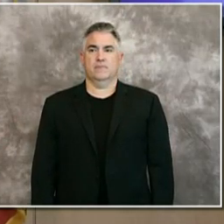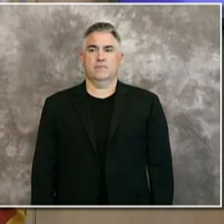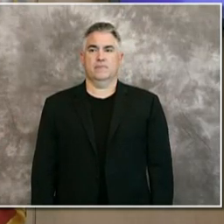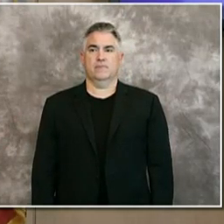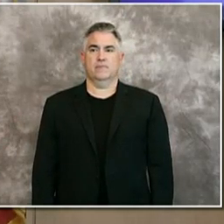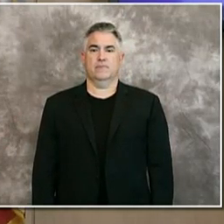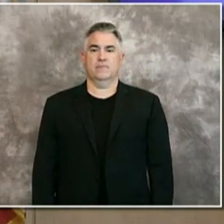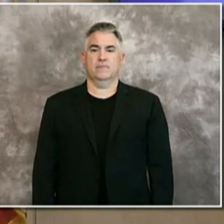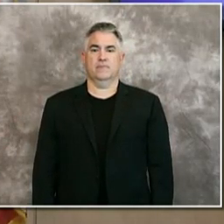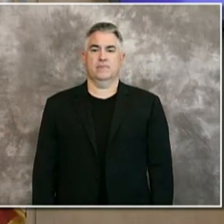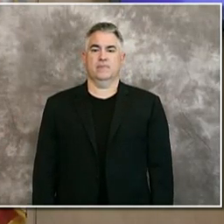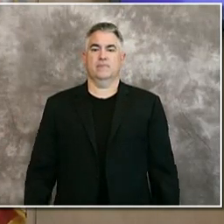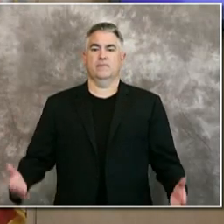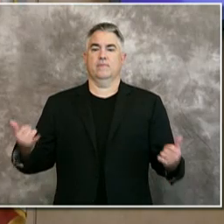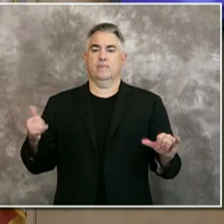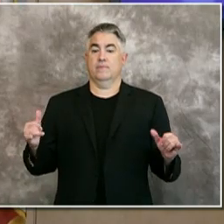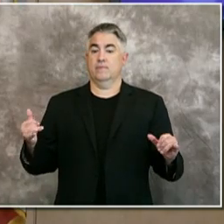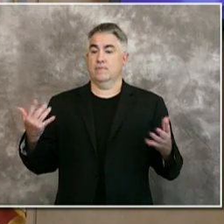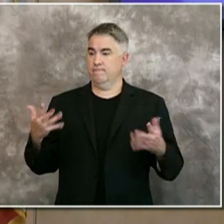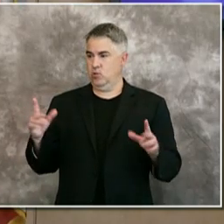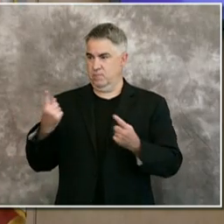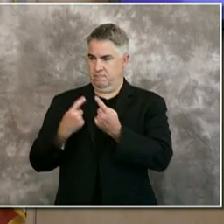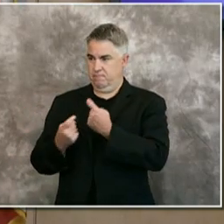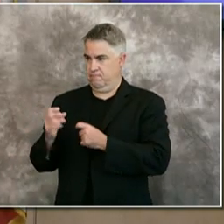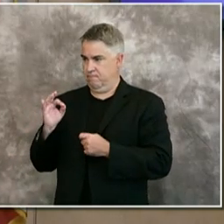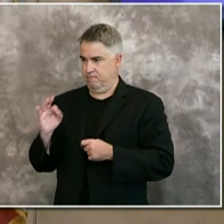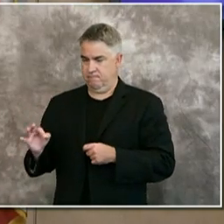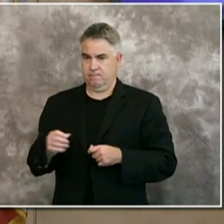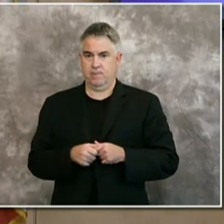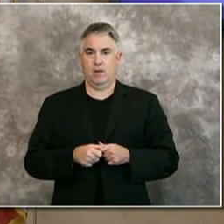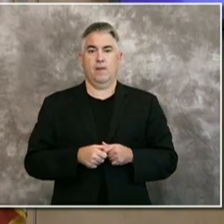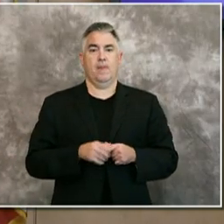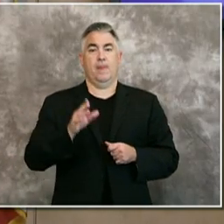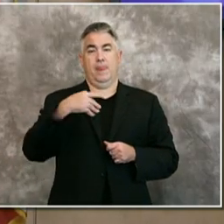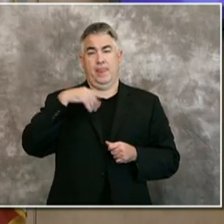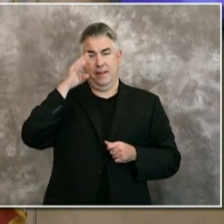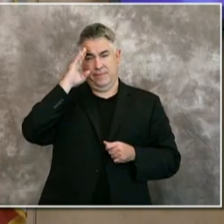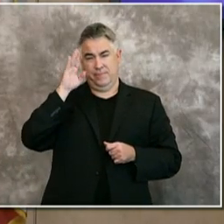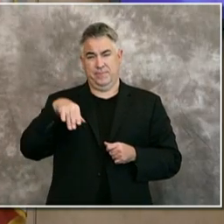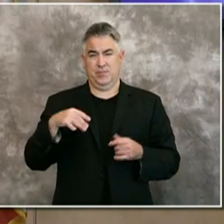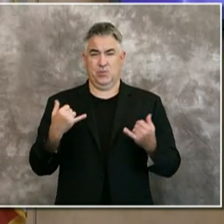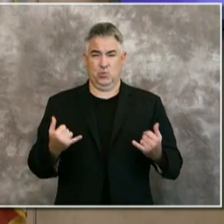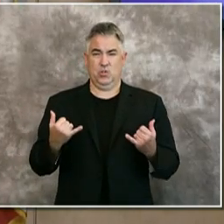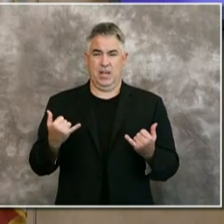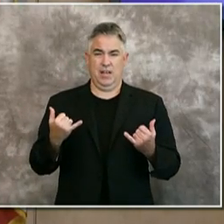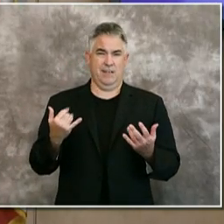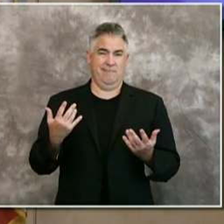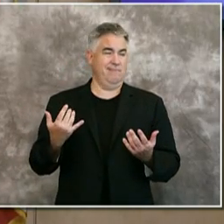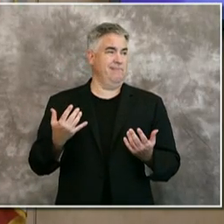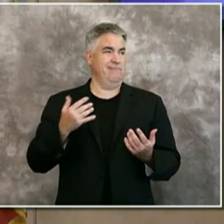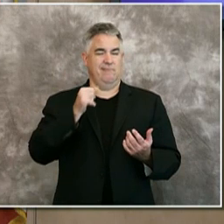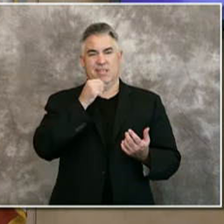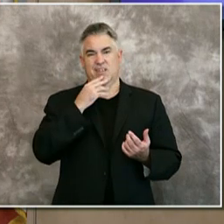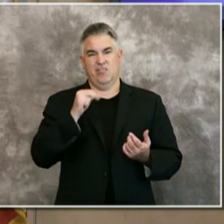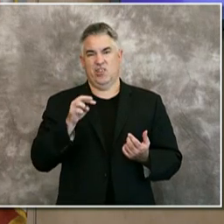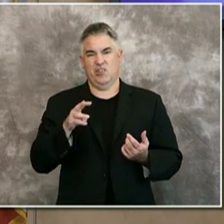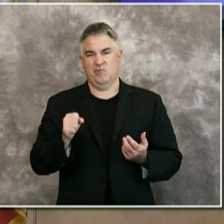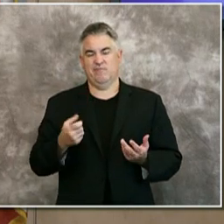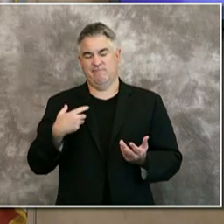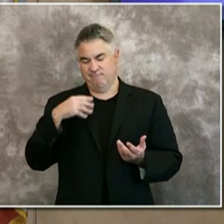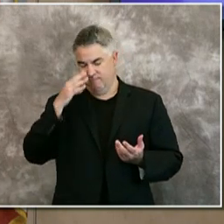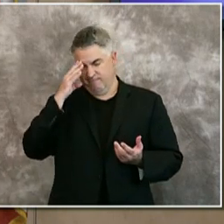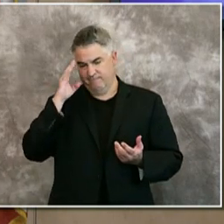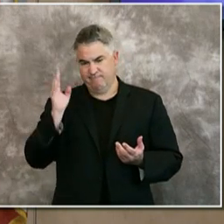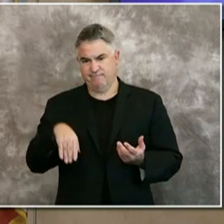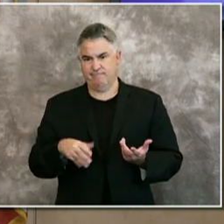Well, that completes our questions for today. I know that today's news is not good news, but let's look at this